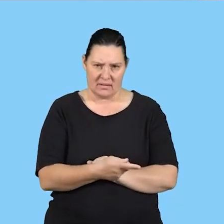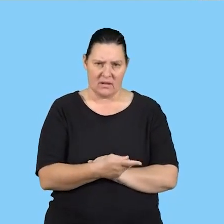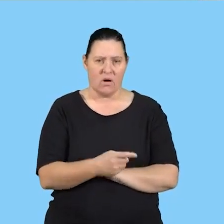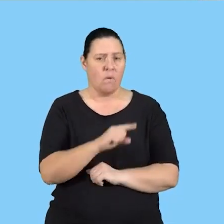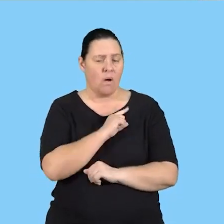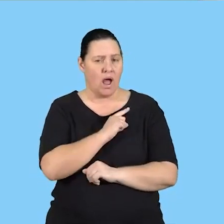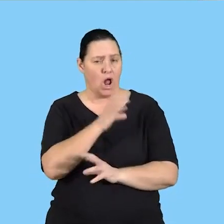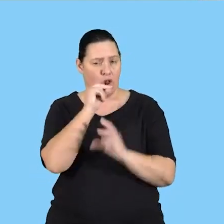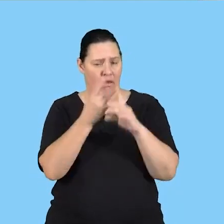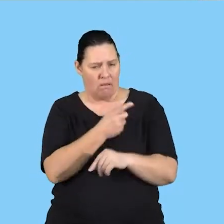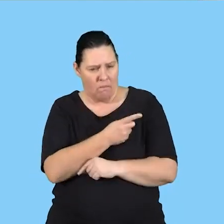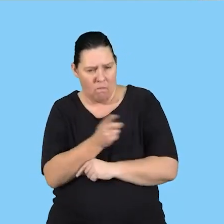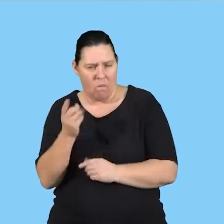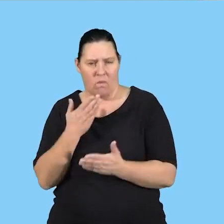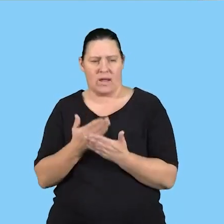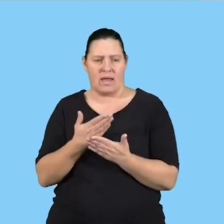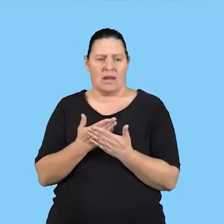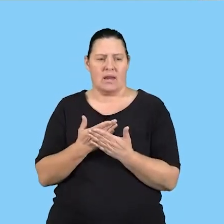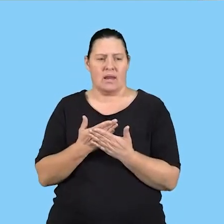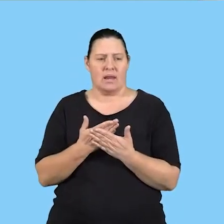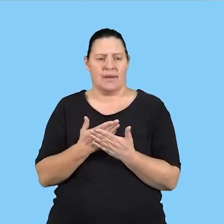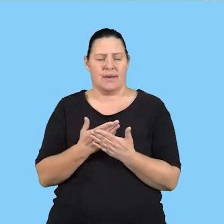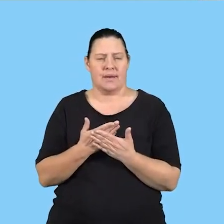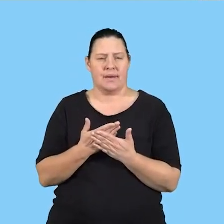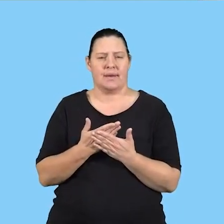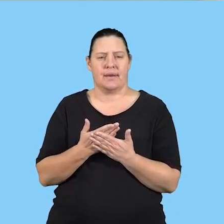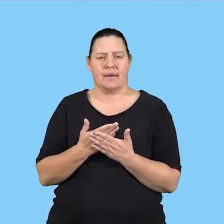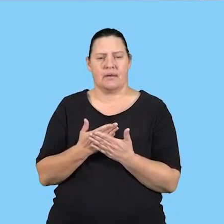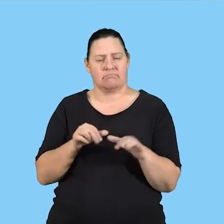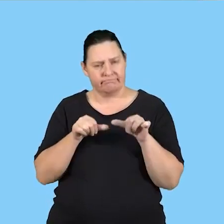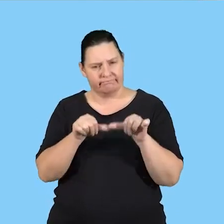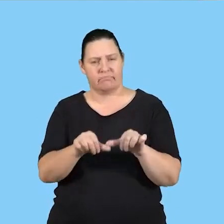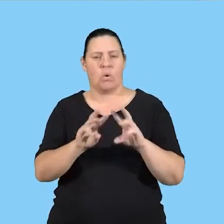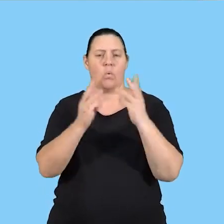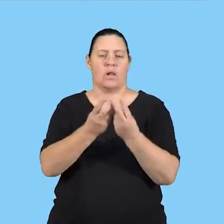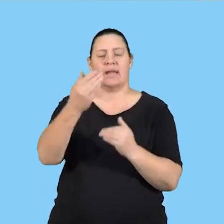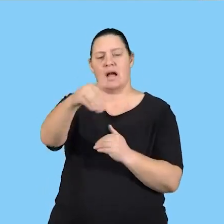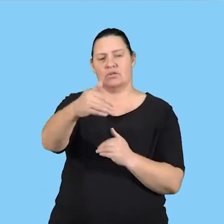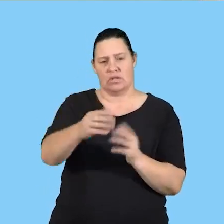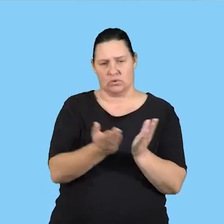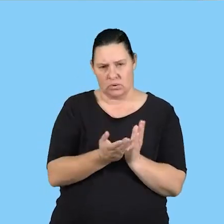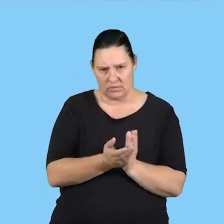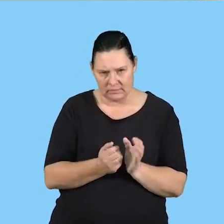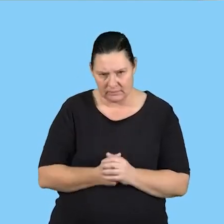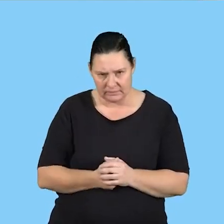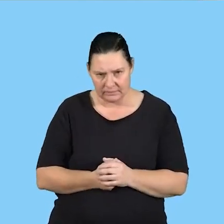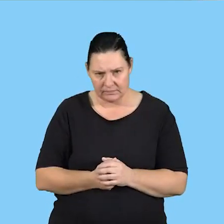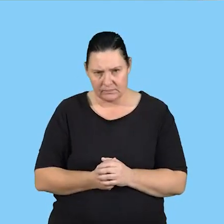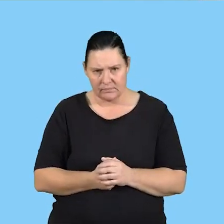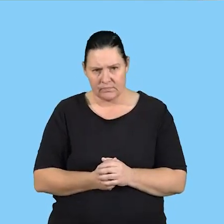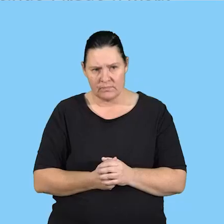that all learners can be able to cope with the world outside the